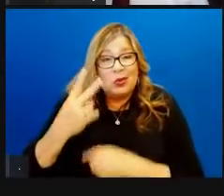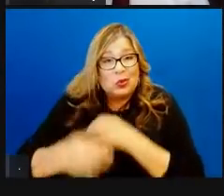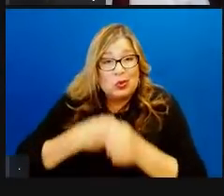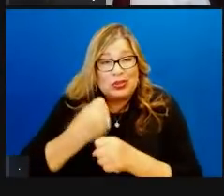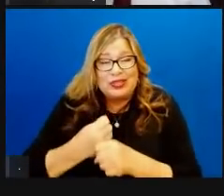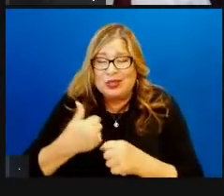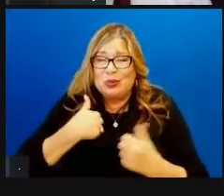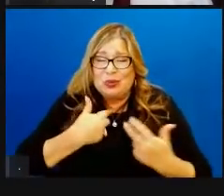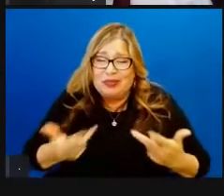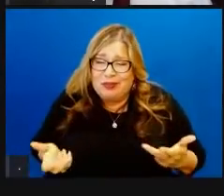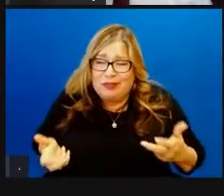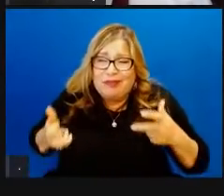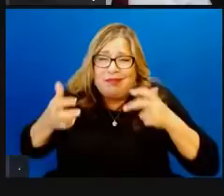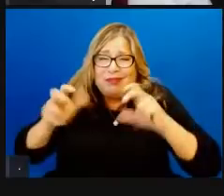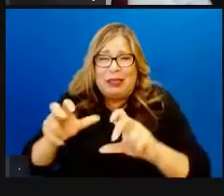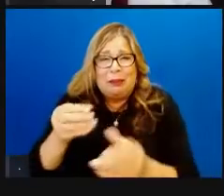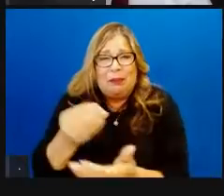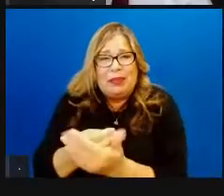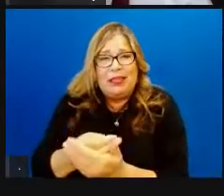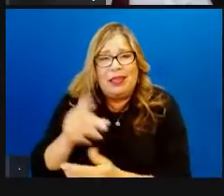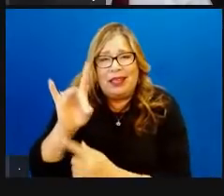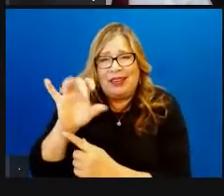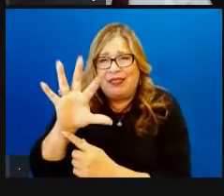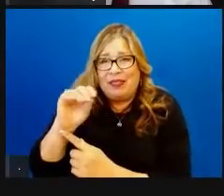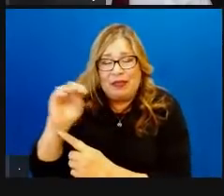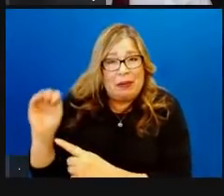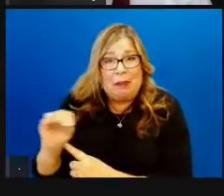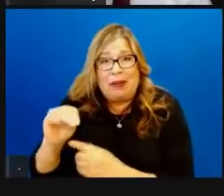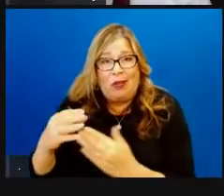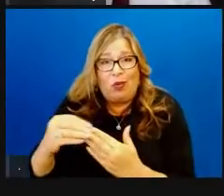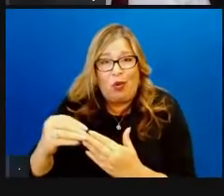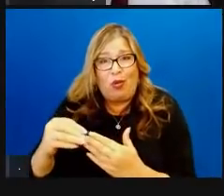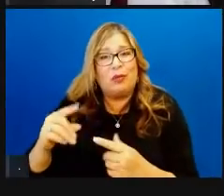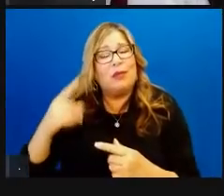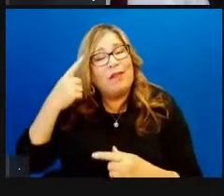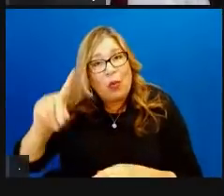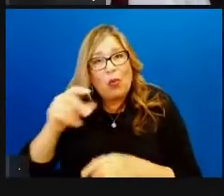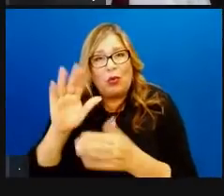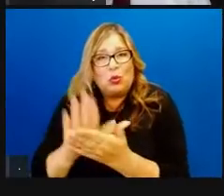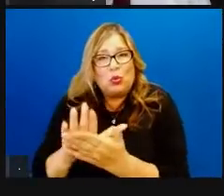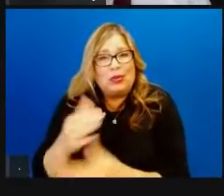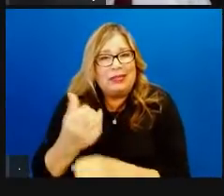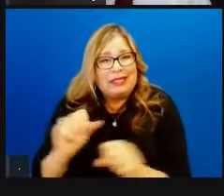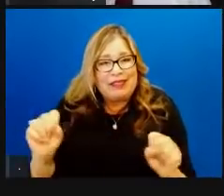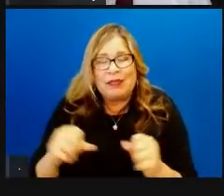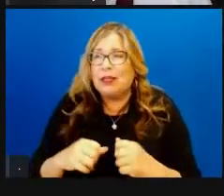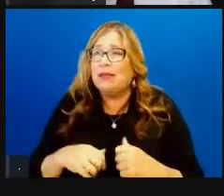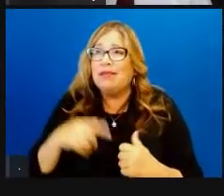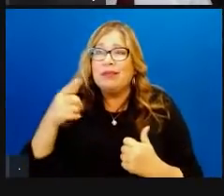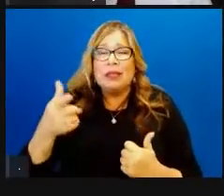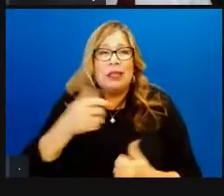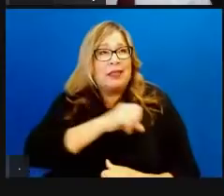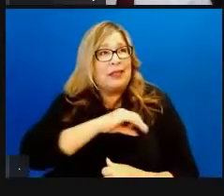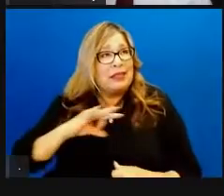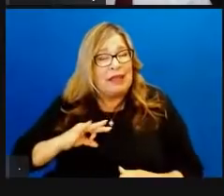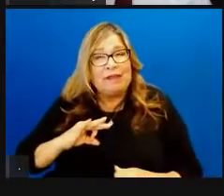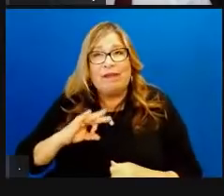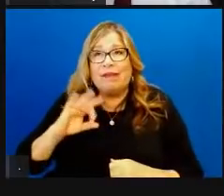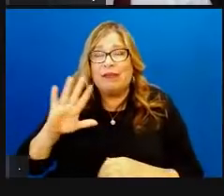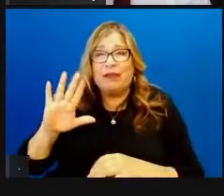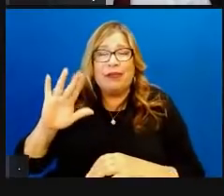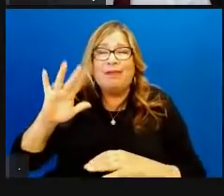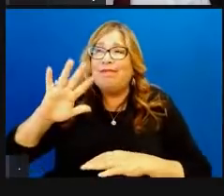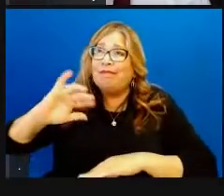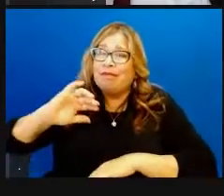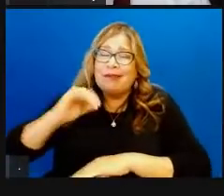are aware and able to do the important work to keep schools safe, or improvements in ventilation, setting up testing programs,